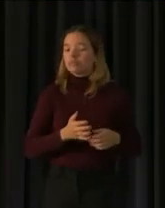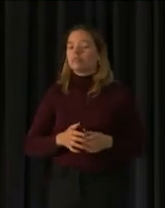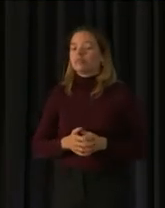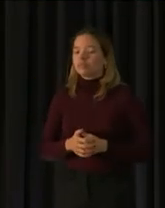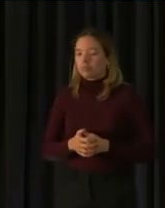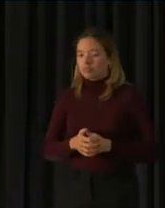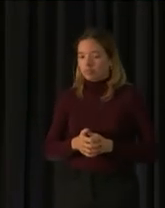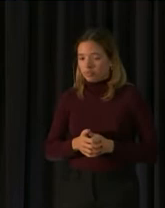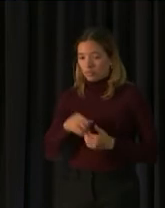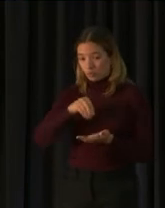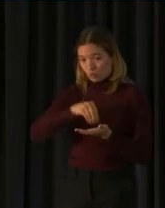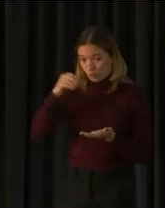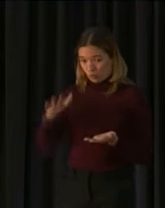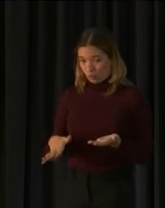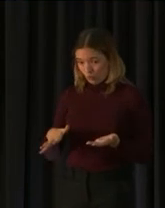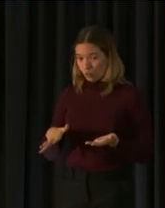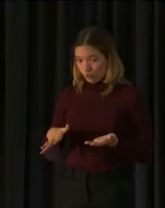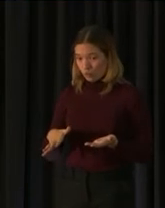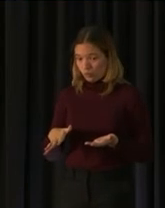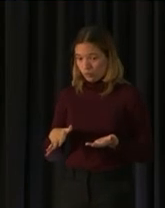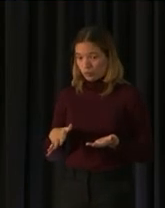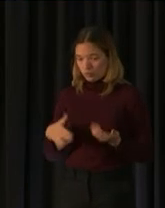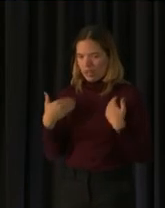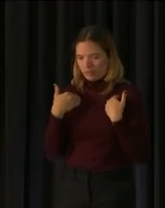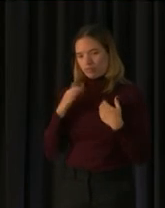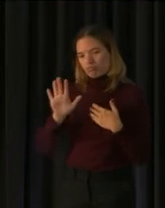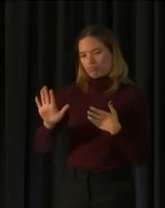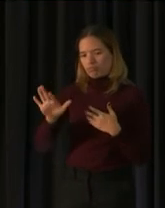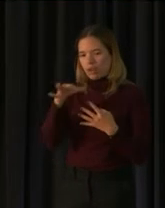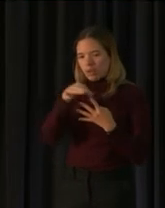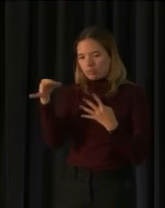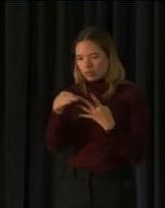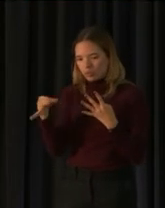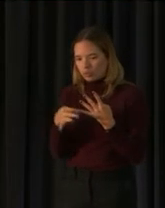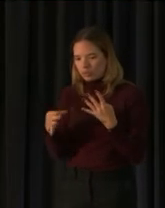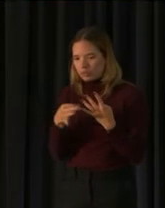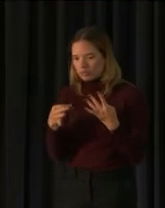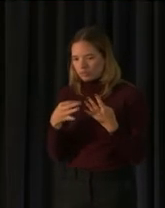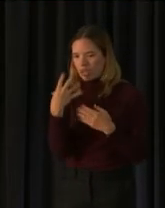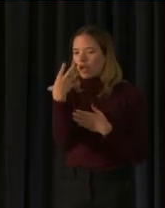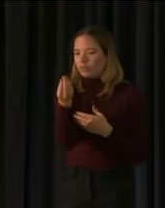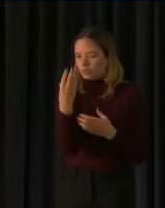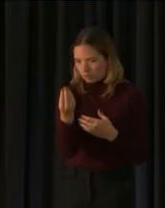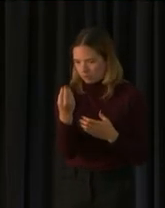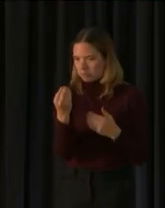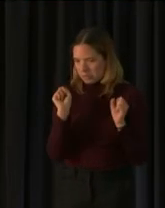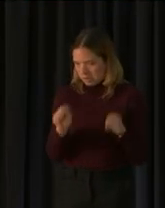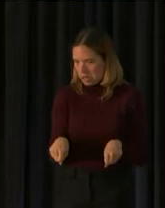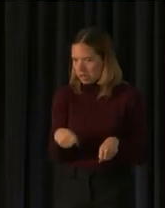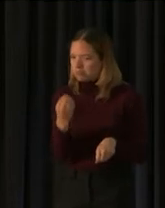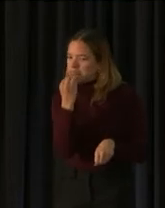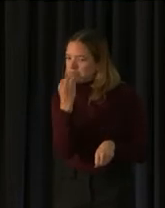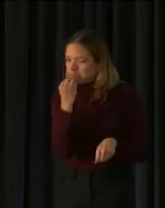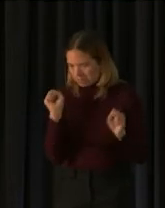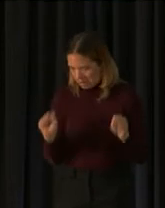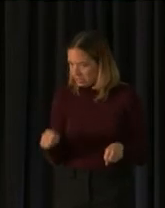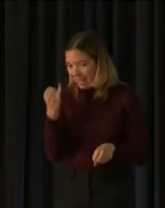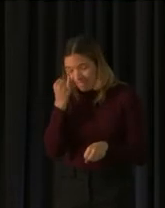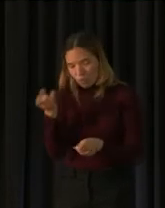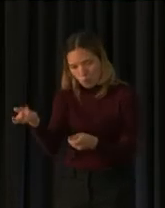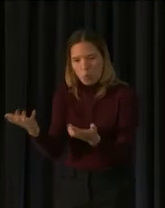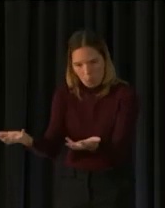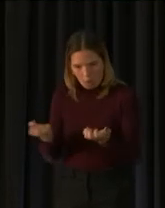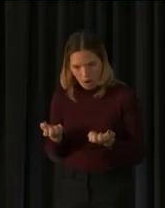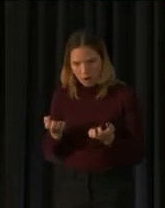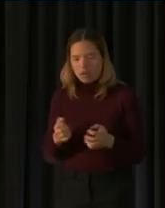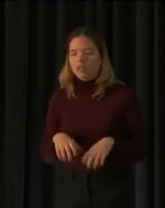as applicable and as necessary. I know some of our schools are really taking that into consideration. I know they've been using our tents that we